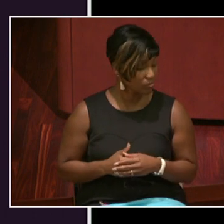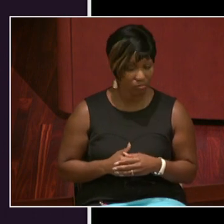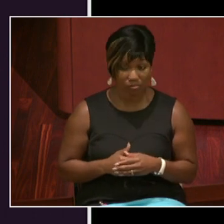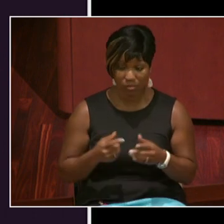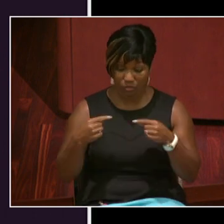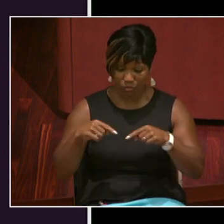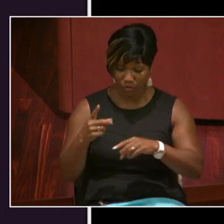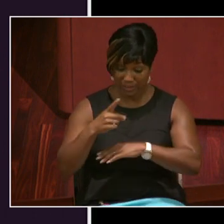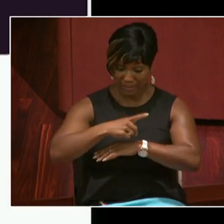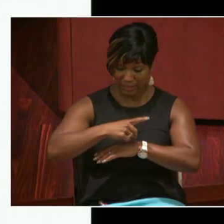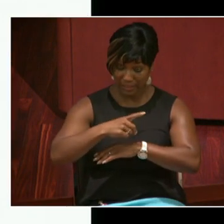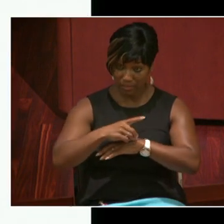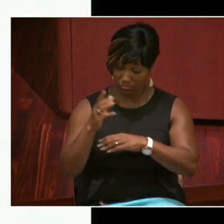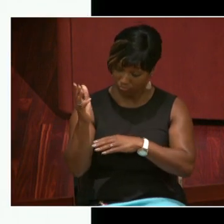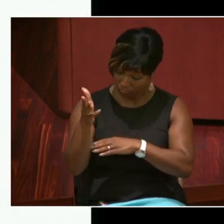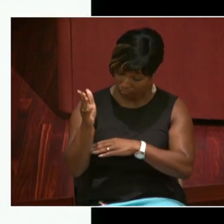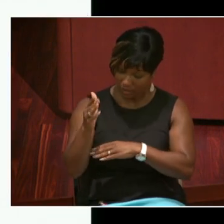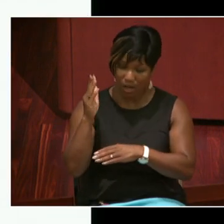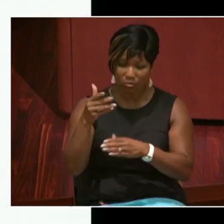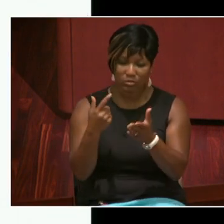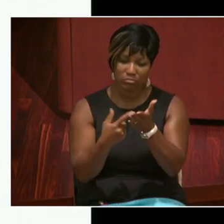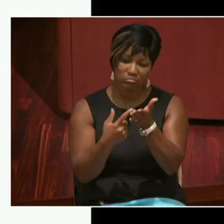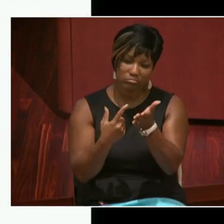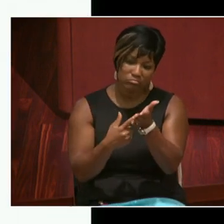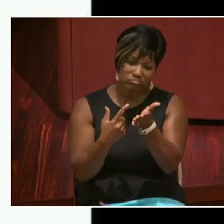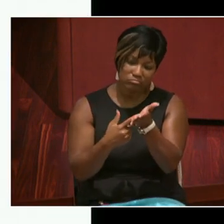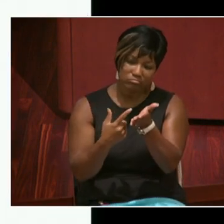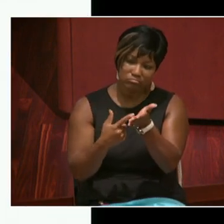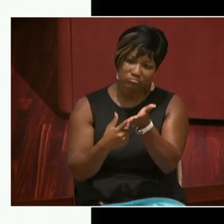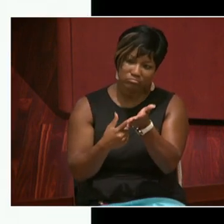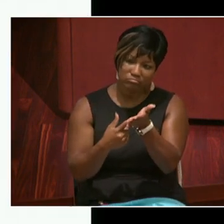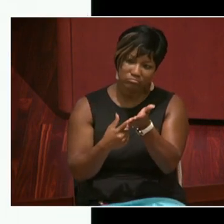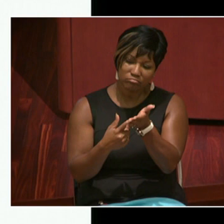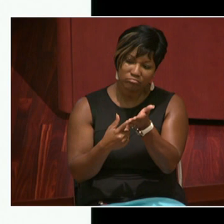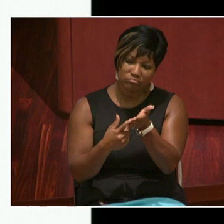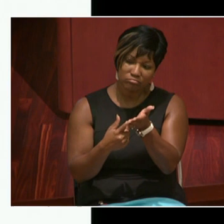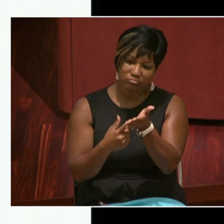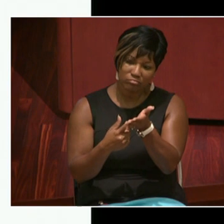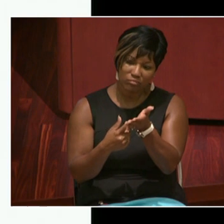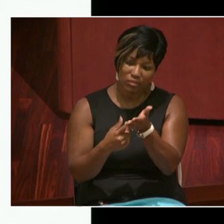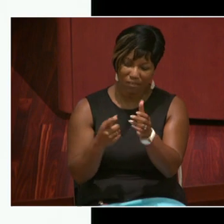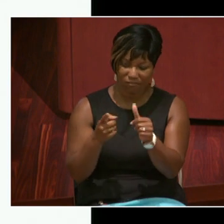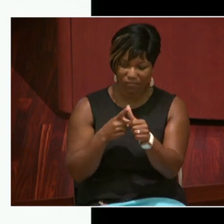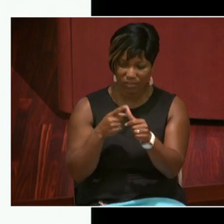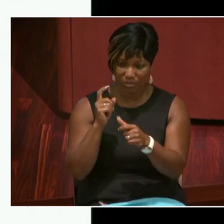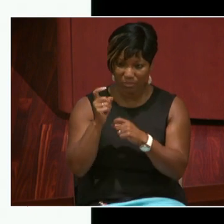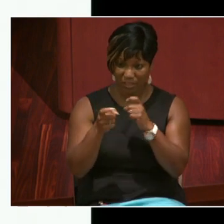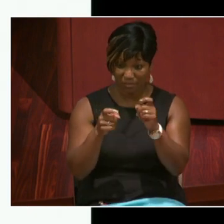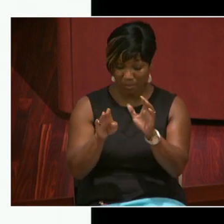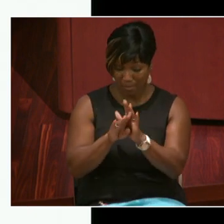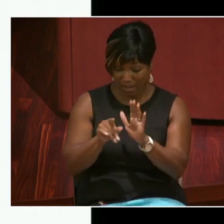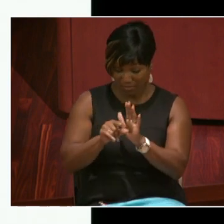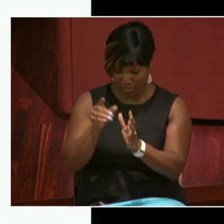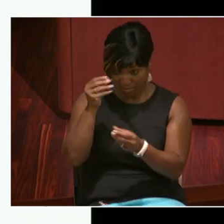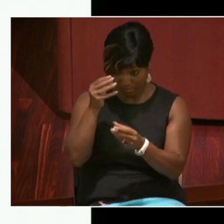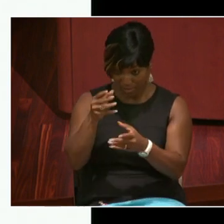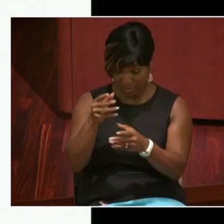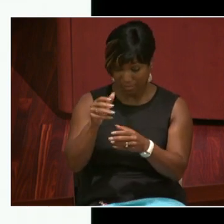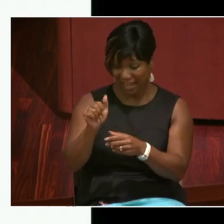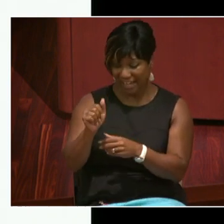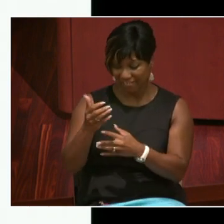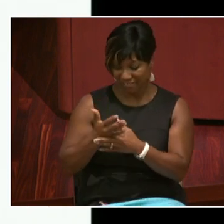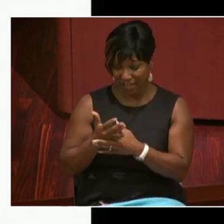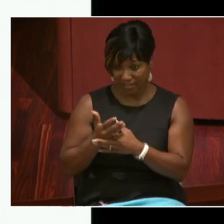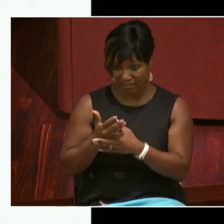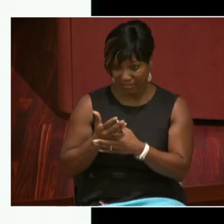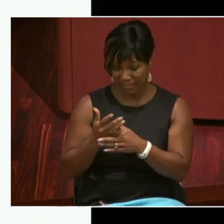During today's presentation, I'm going to talk to you, provide you with a little bit of background information about the alien files, give you some examples